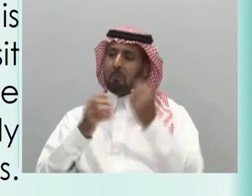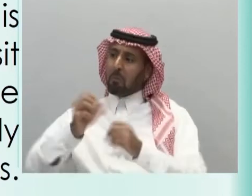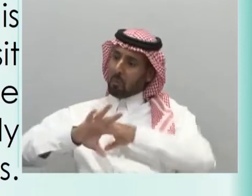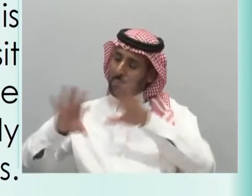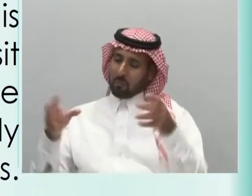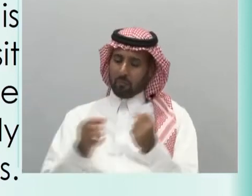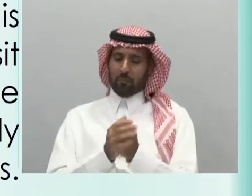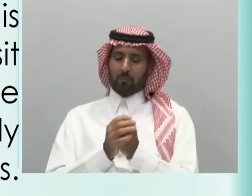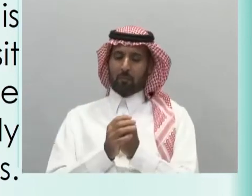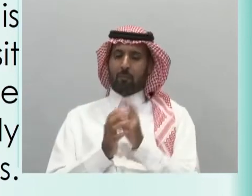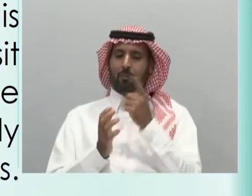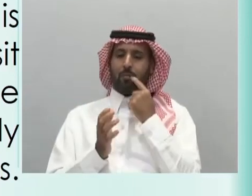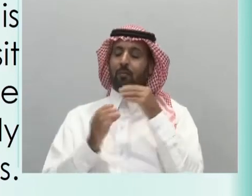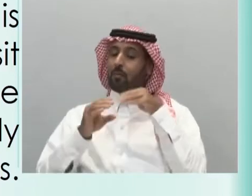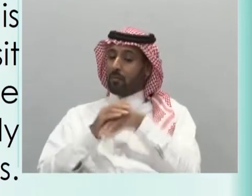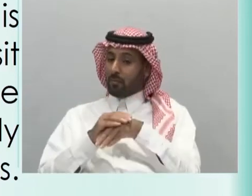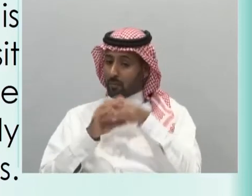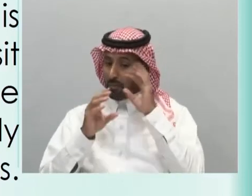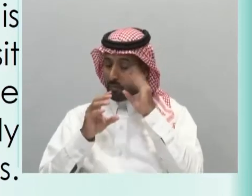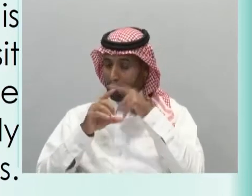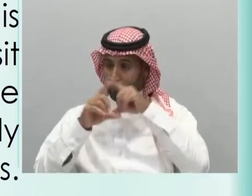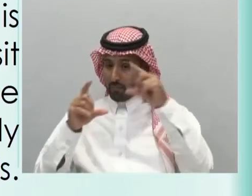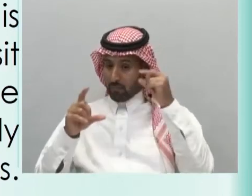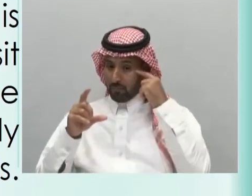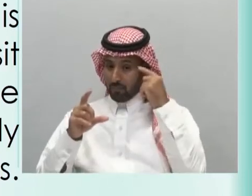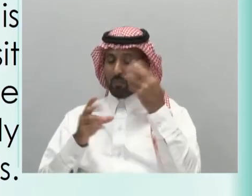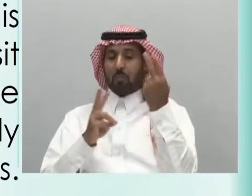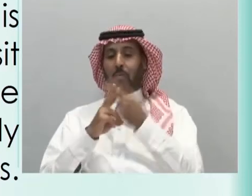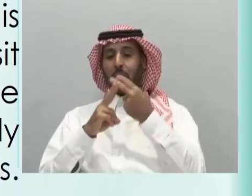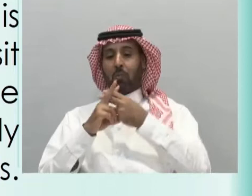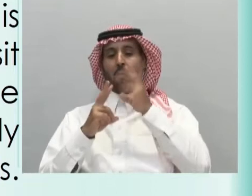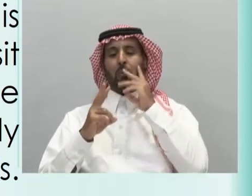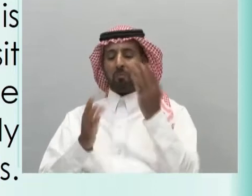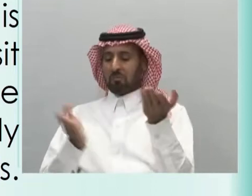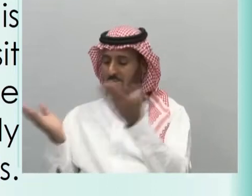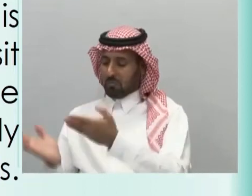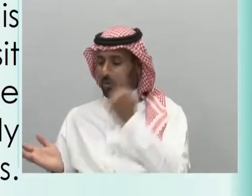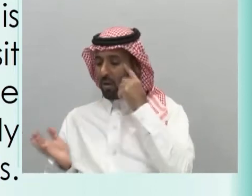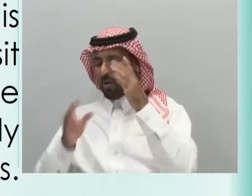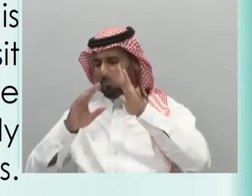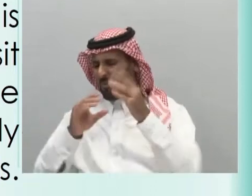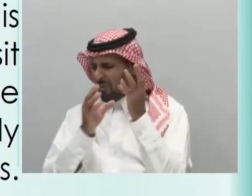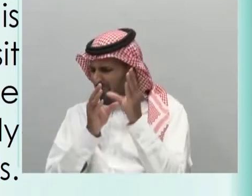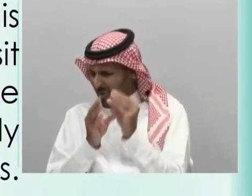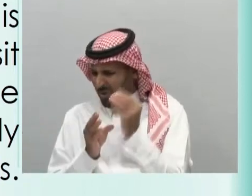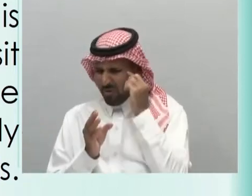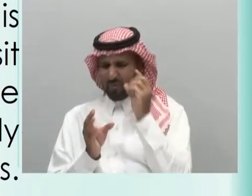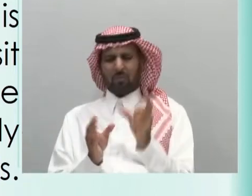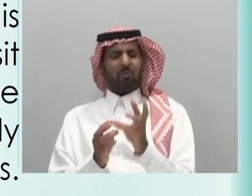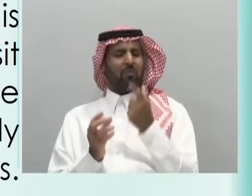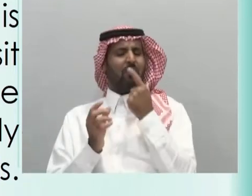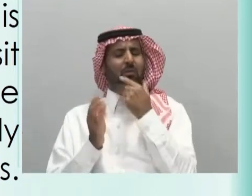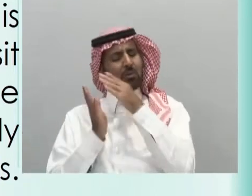Japan. Capsule hotels are hotels in which guests stay in a small sleeping space that is just big enough for a